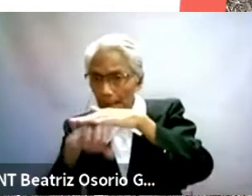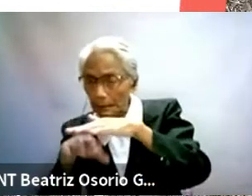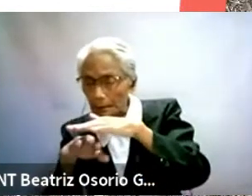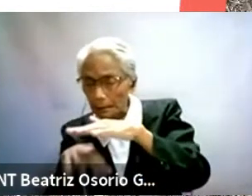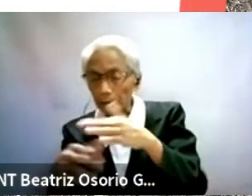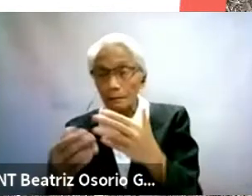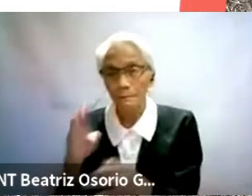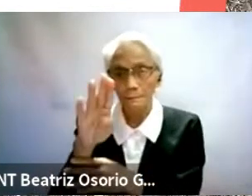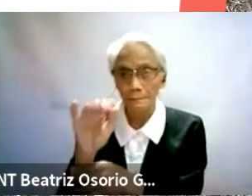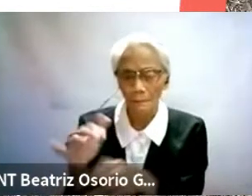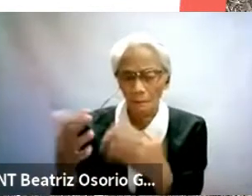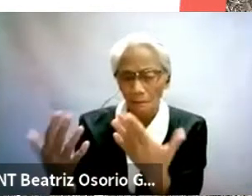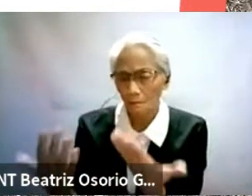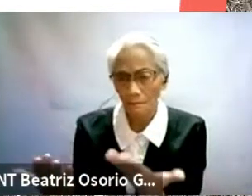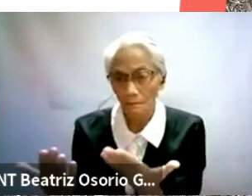by